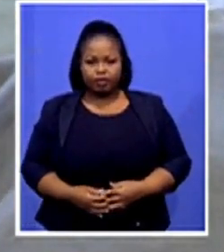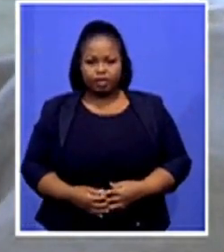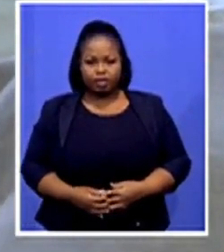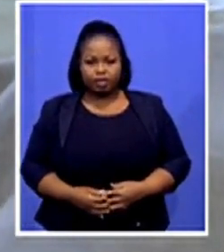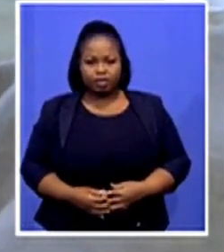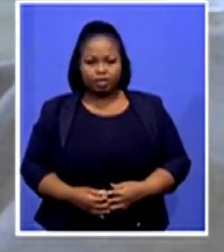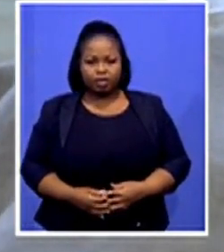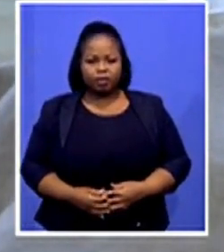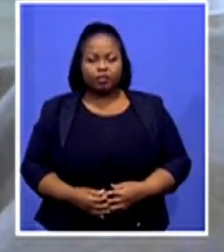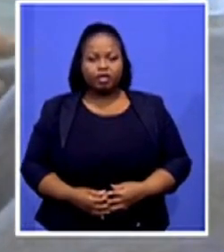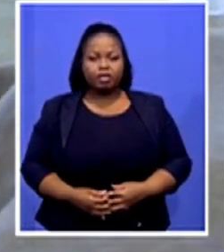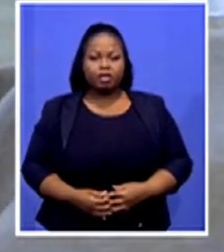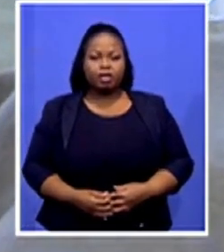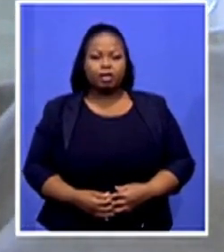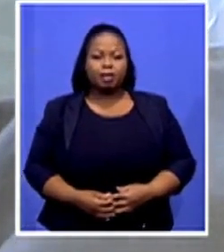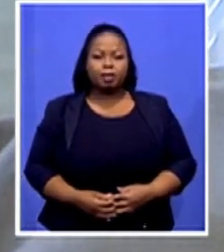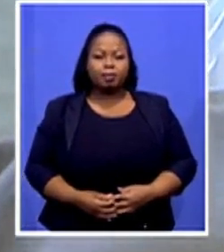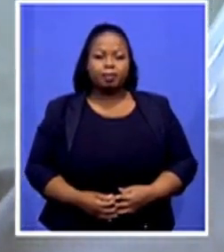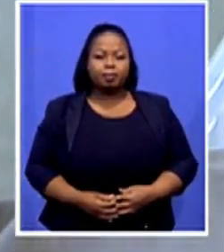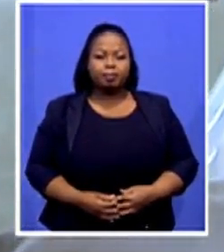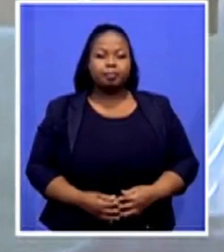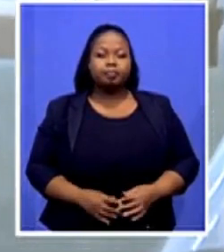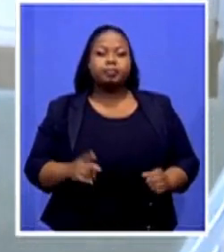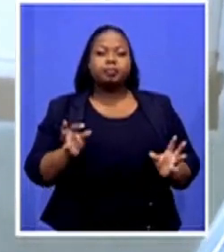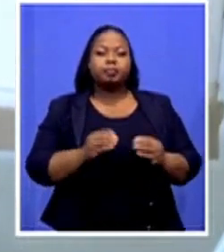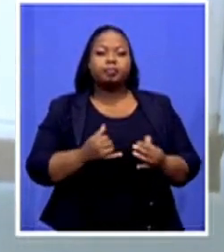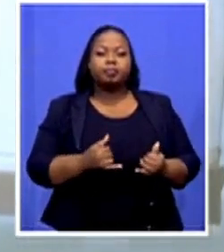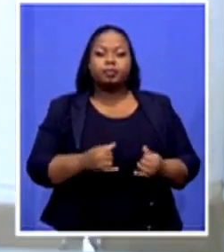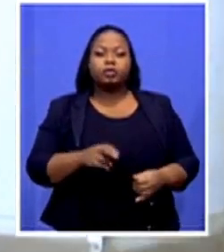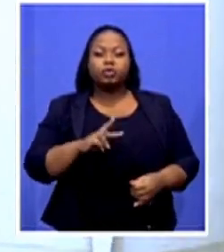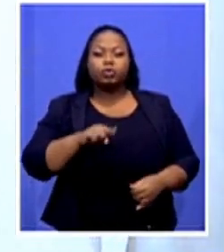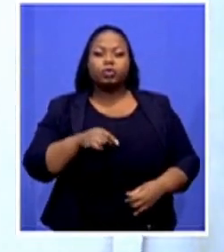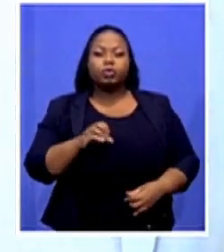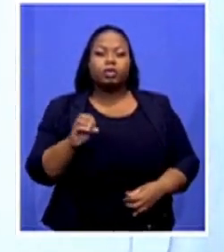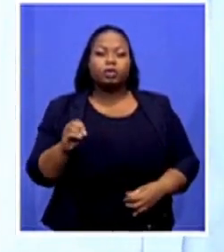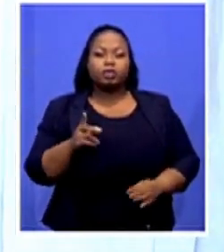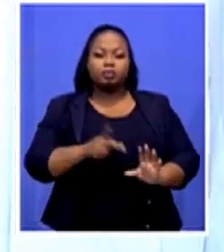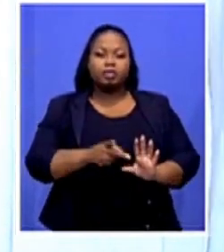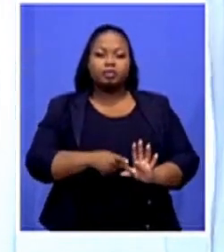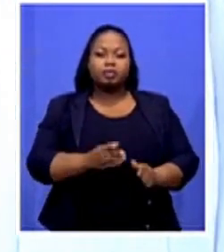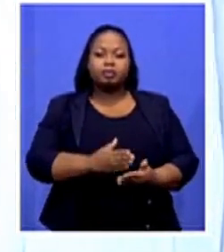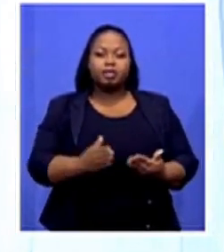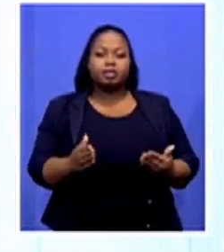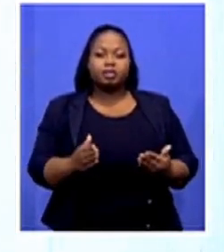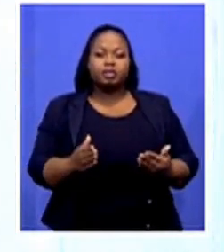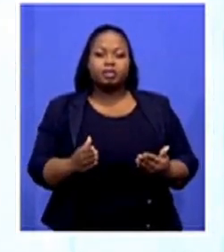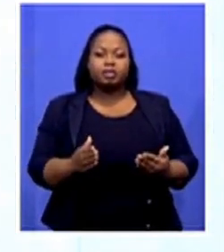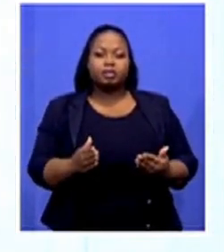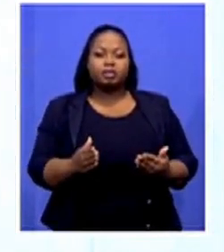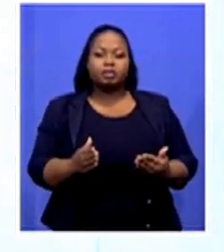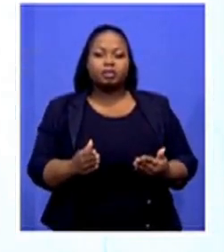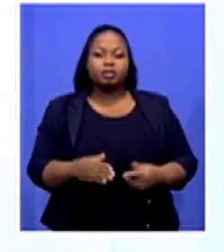are enrolling 2,000 participants, only half of them will get the real vaccine. We reiterate this when we